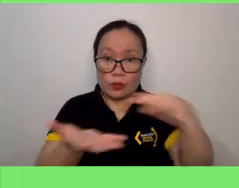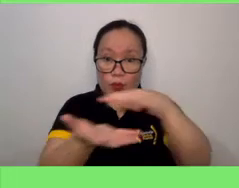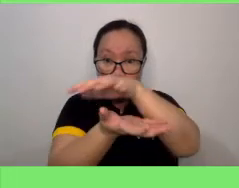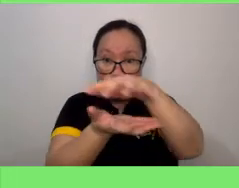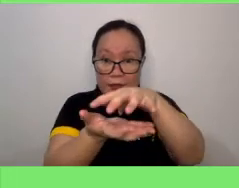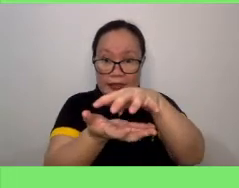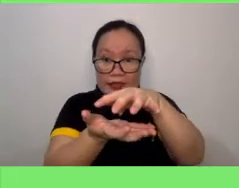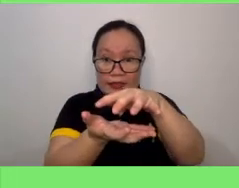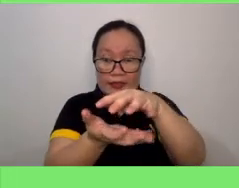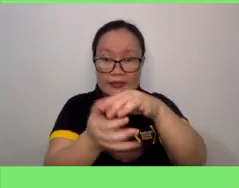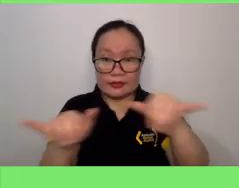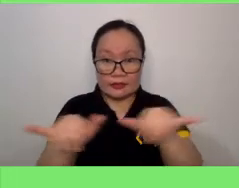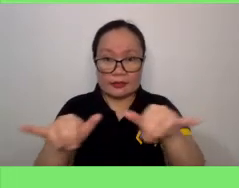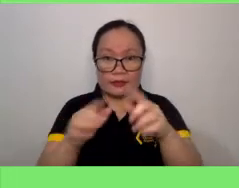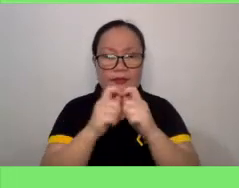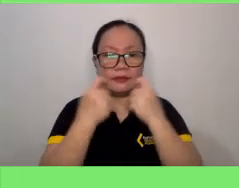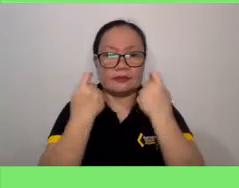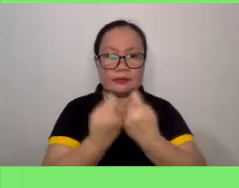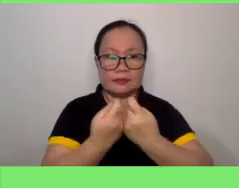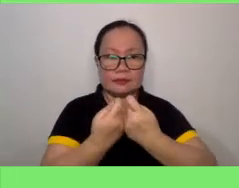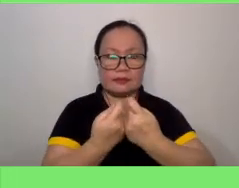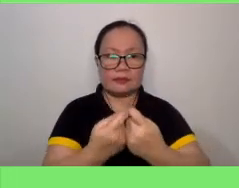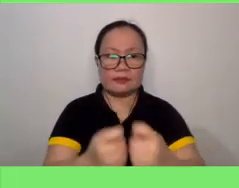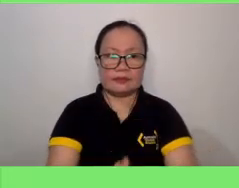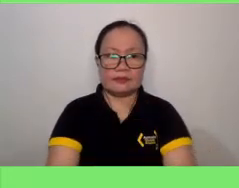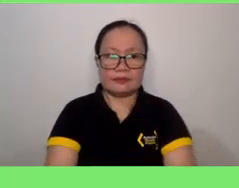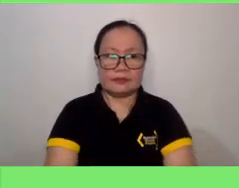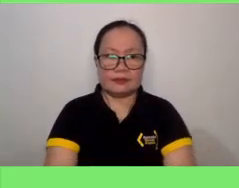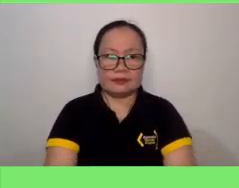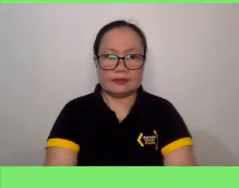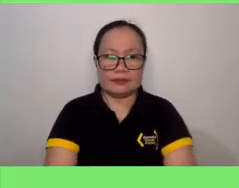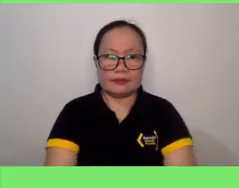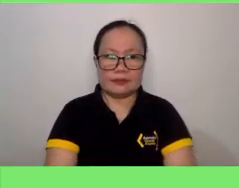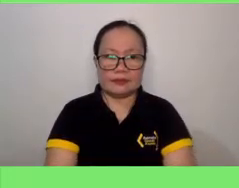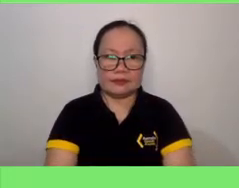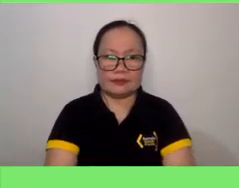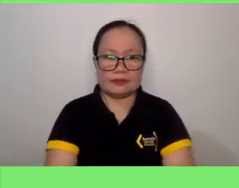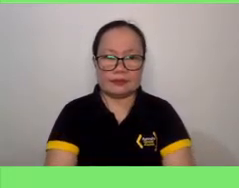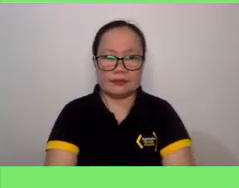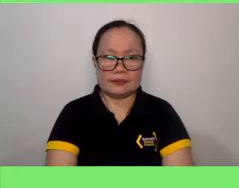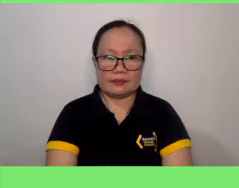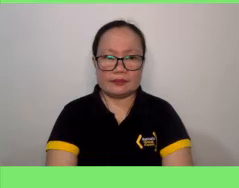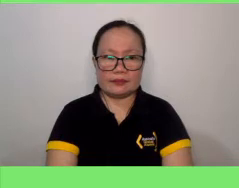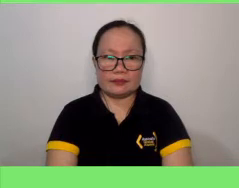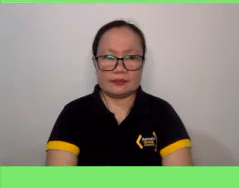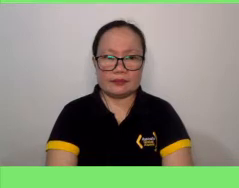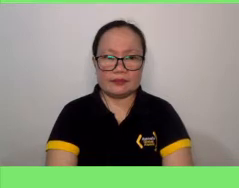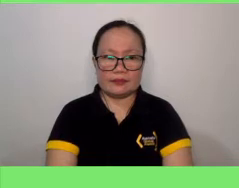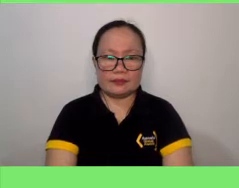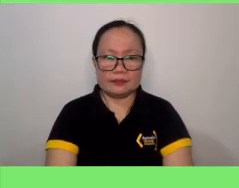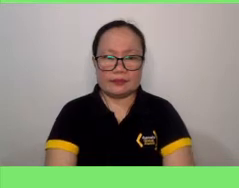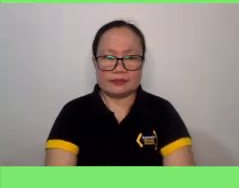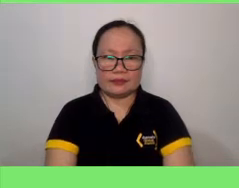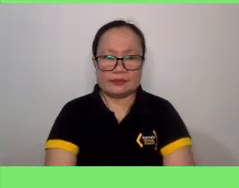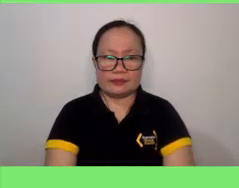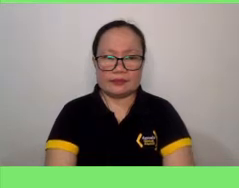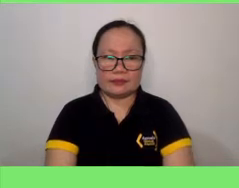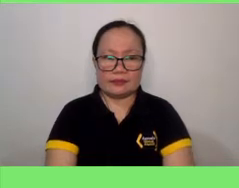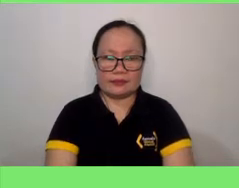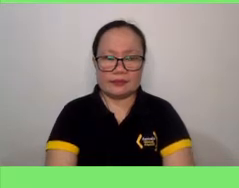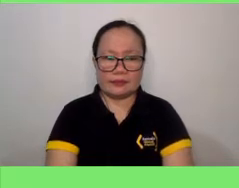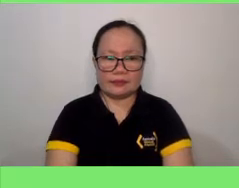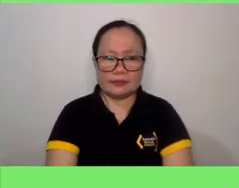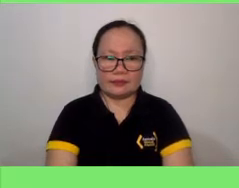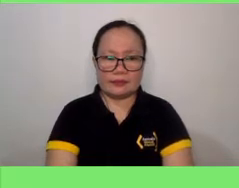mabuti. Minsan kasi akala natin, pag after natin ma-multiply ito na yung ating sagot or